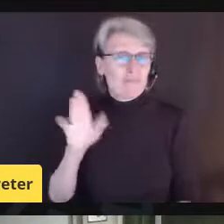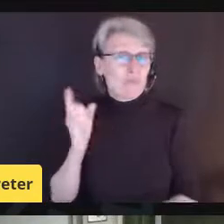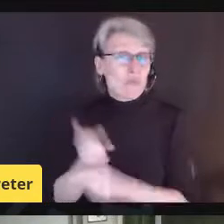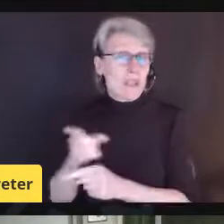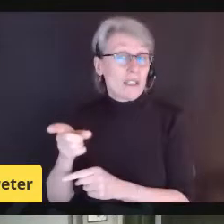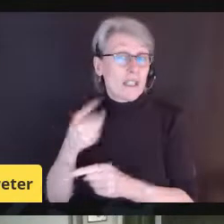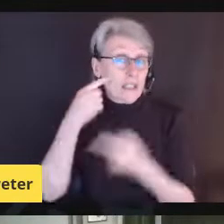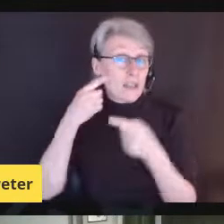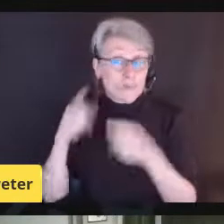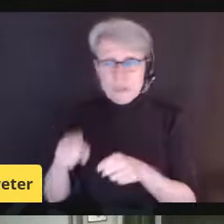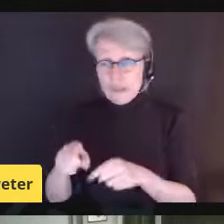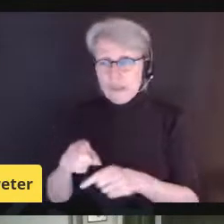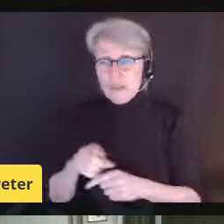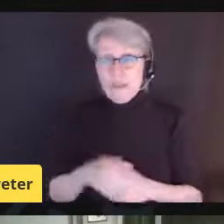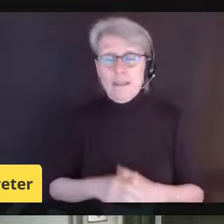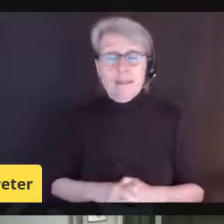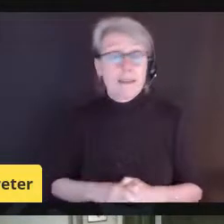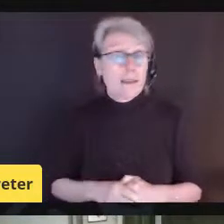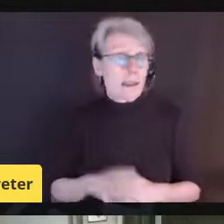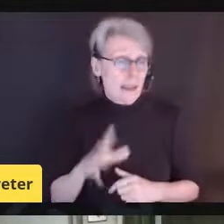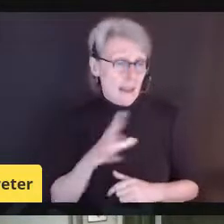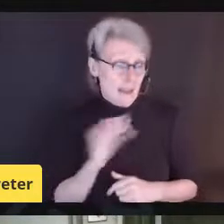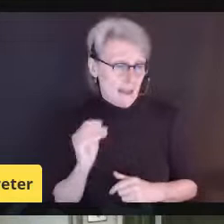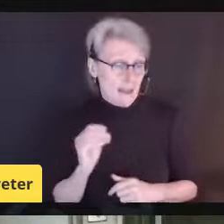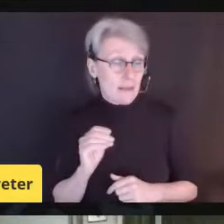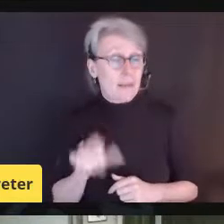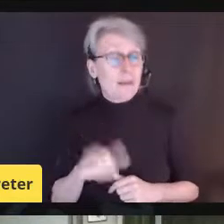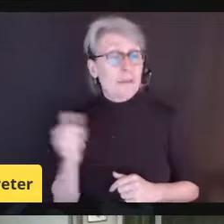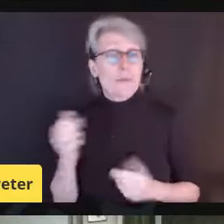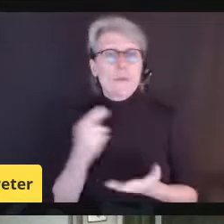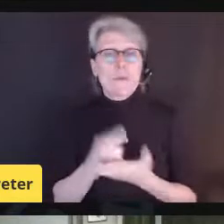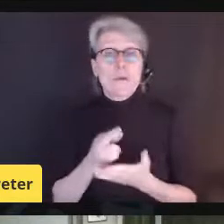just, there's the great resource of the